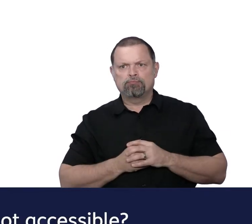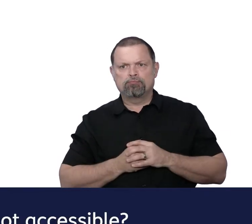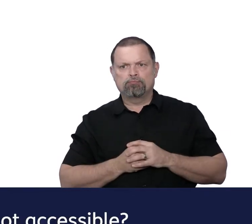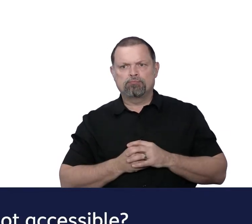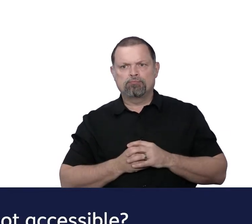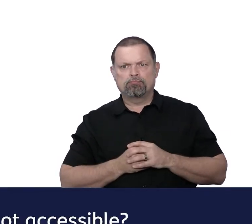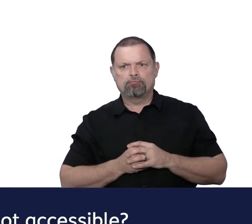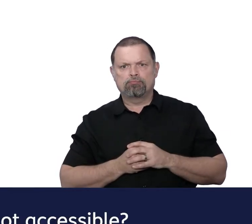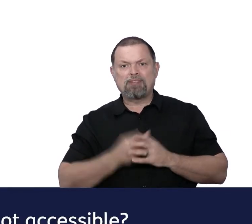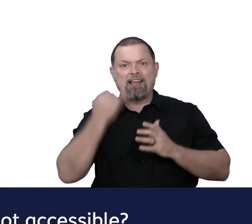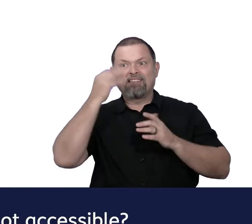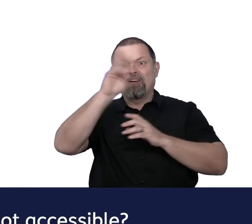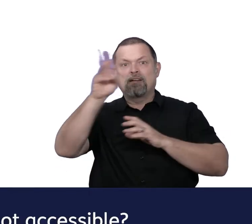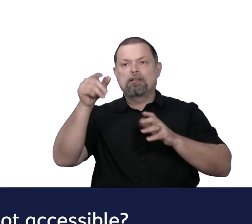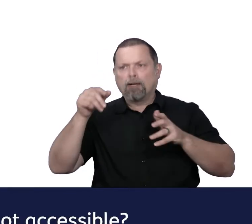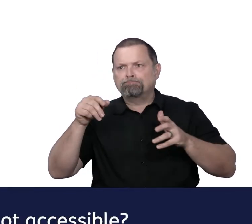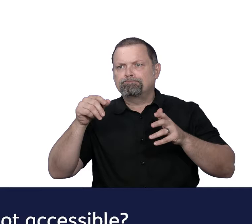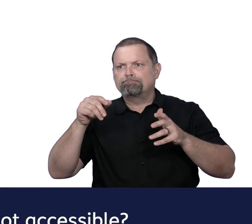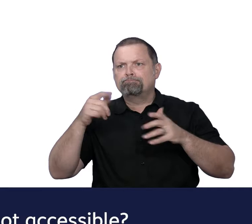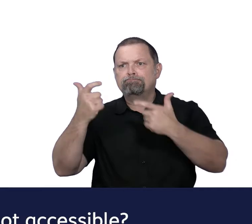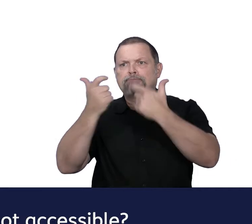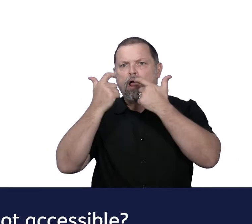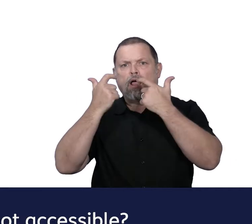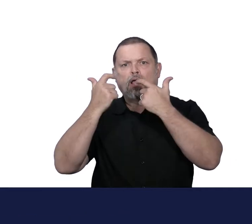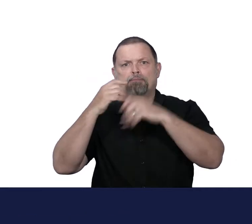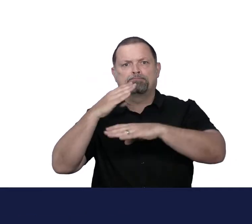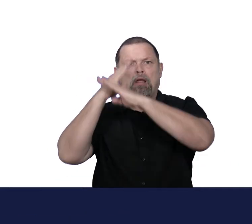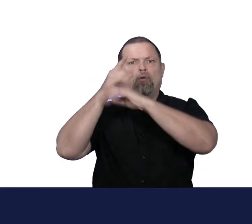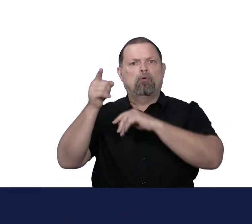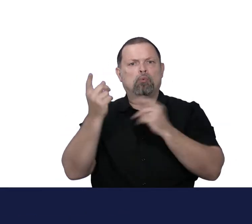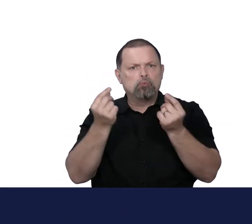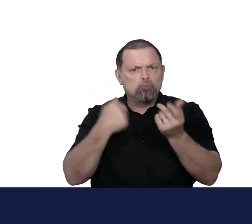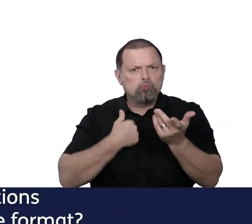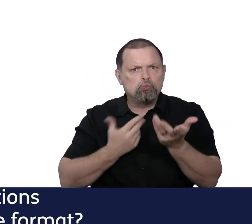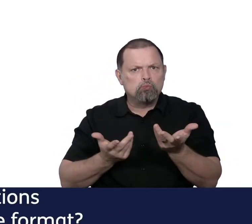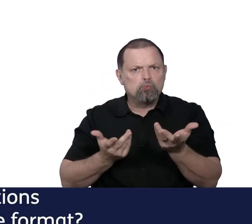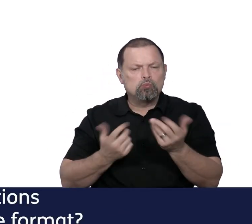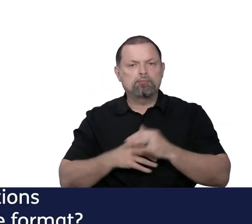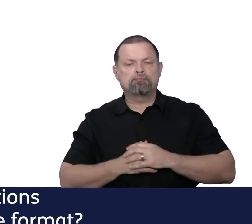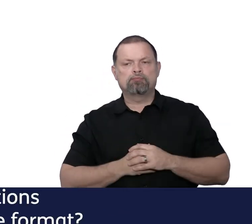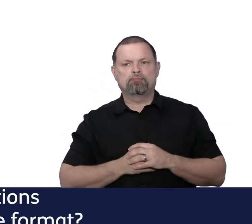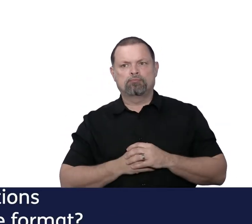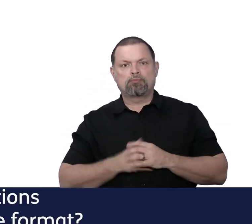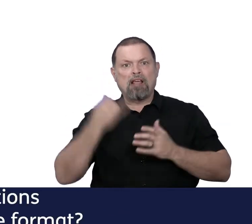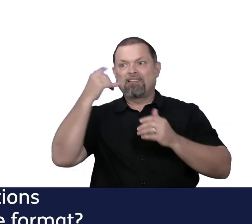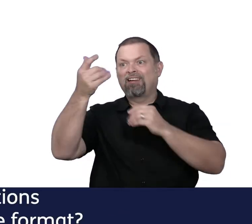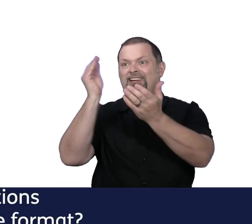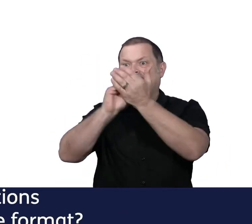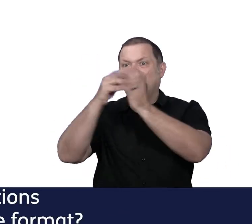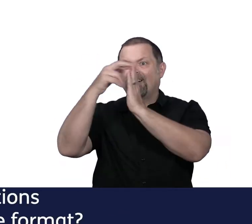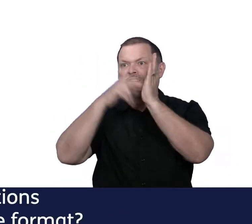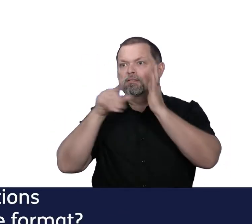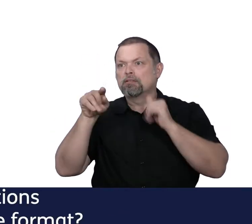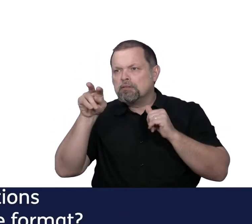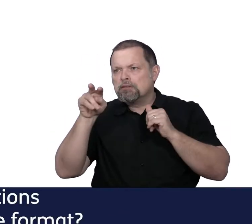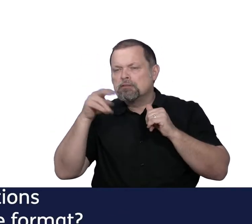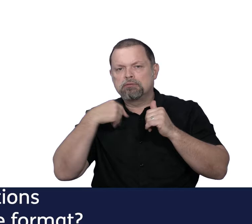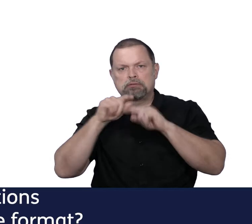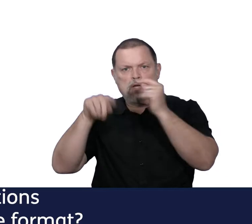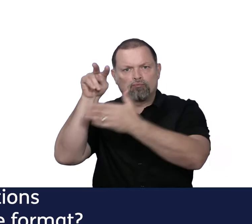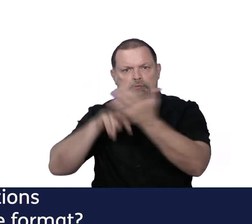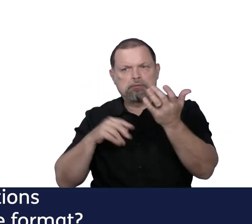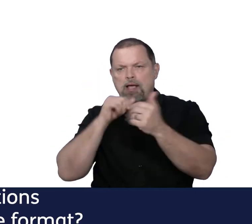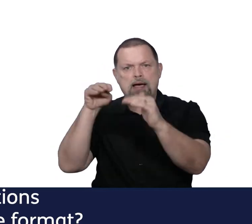What if these websites are not accessible? What if the regulations are not in